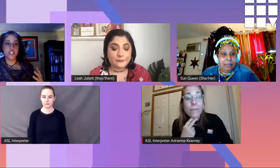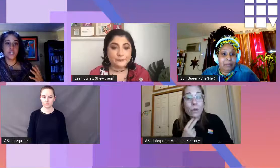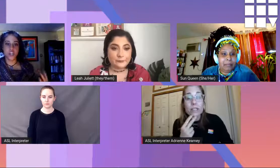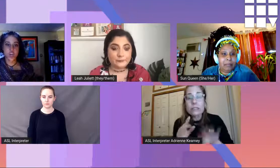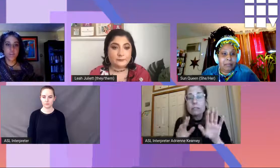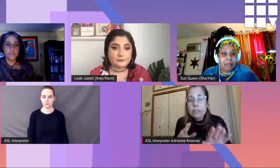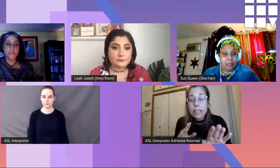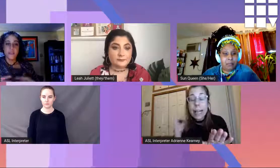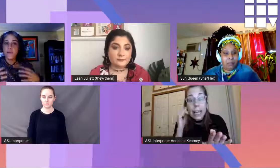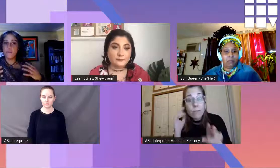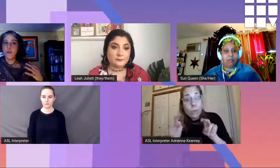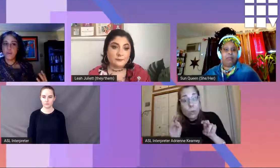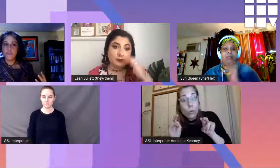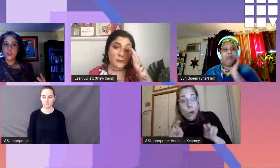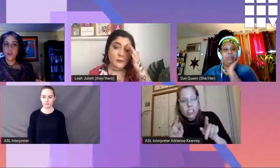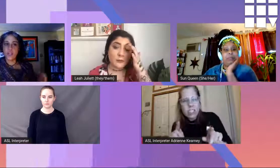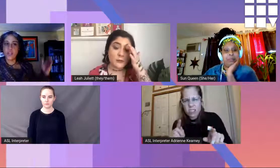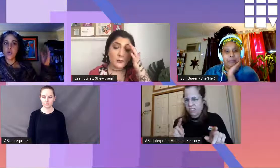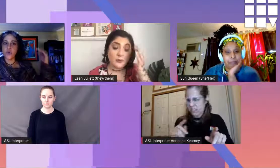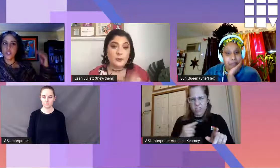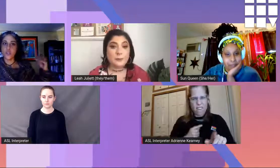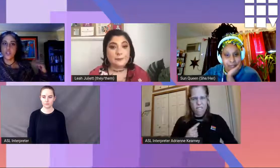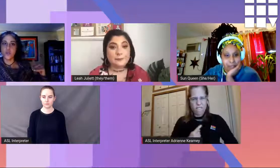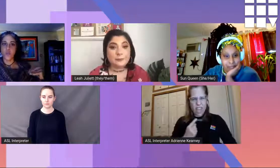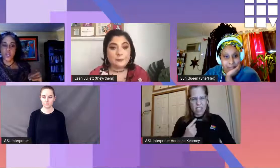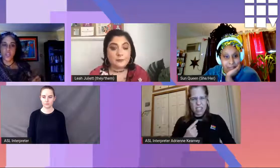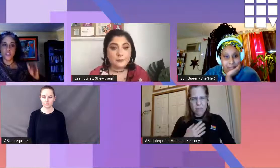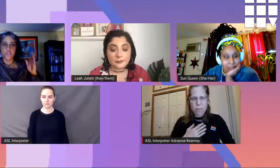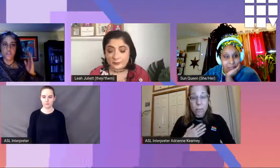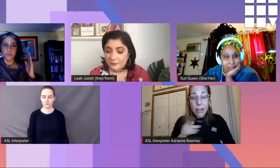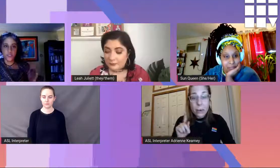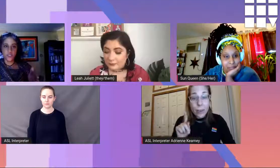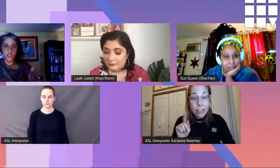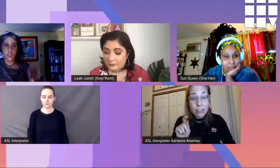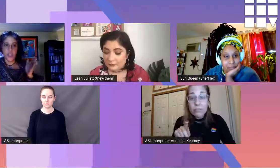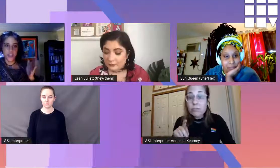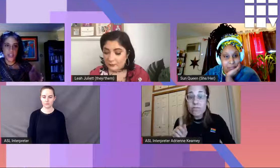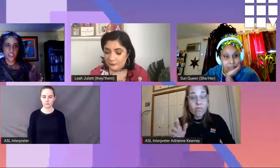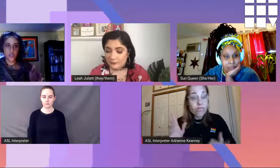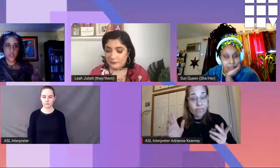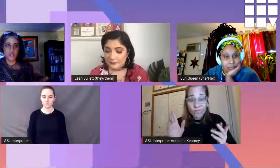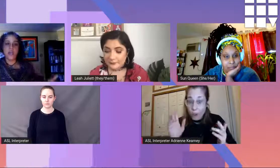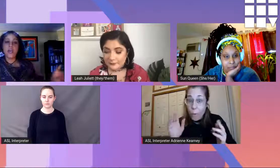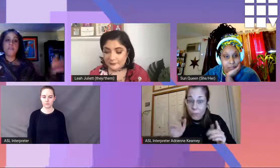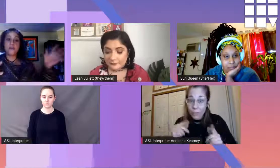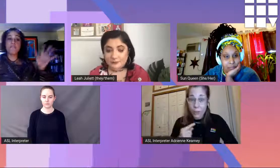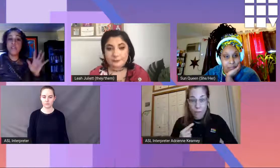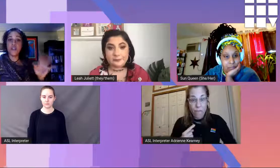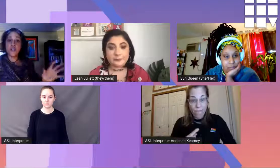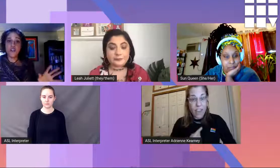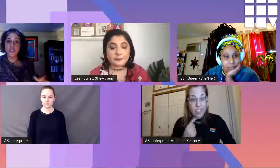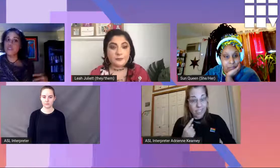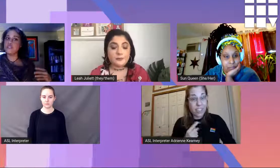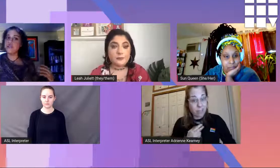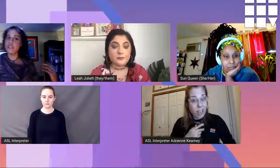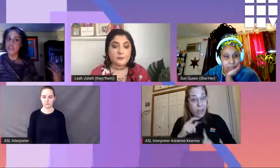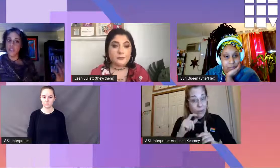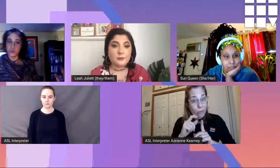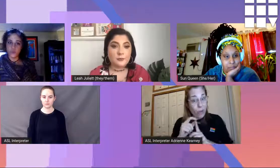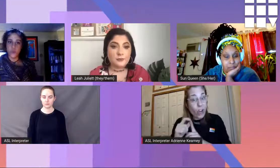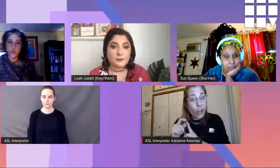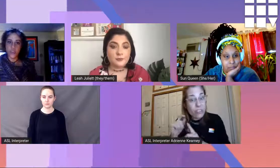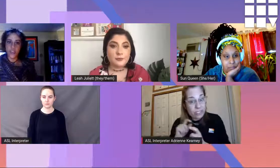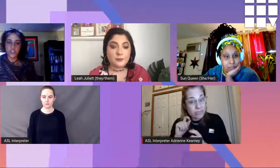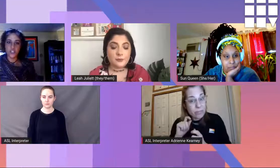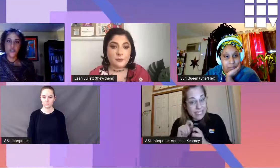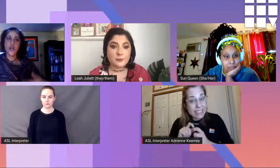this question at all, hopefully you are. And I worded it in a way that's very pointed and asking what it is. But very often, this is something